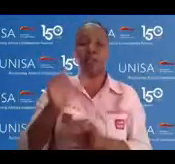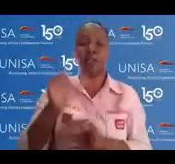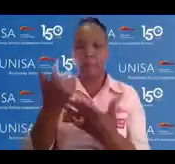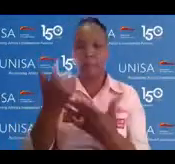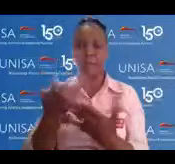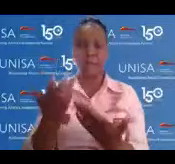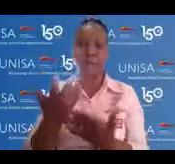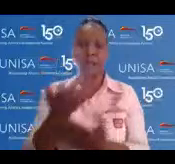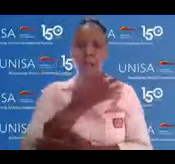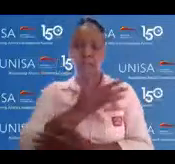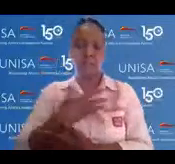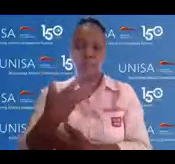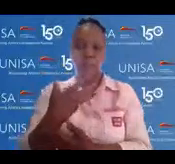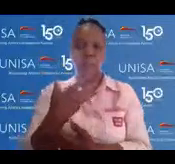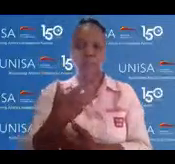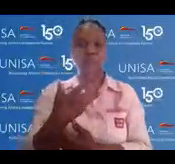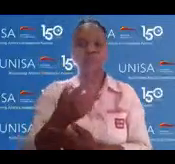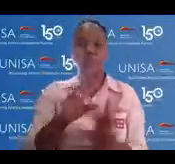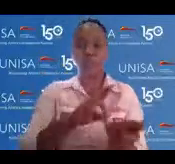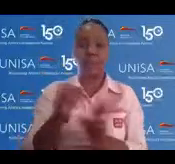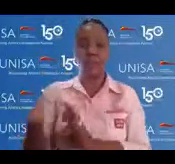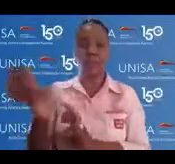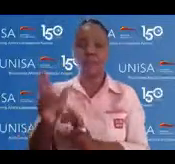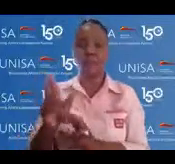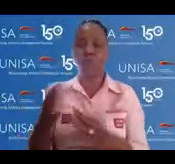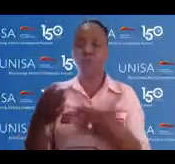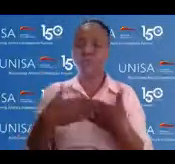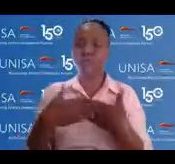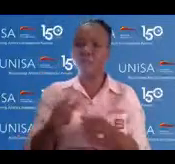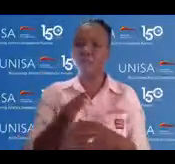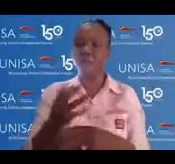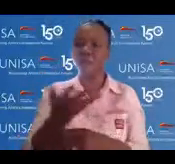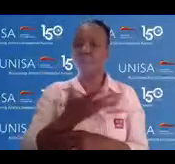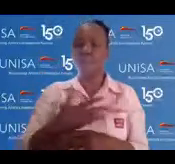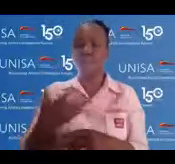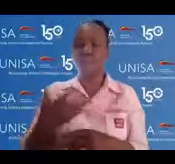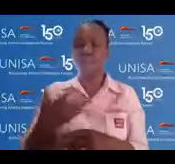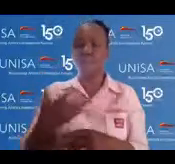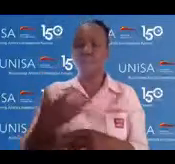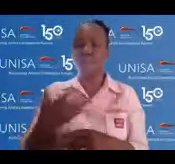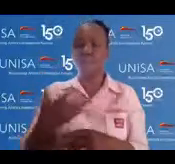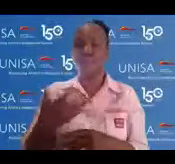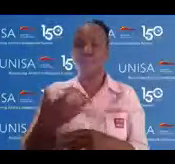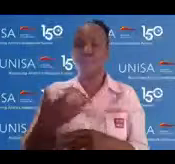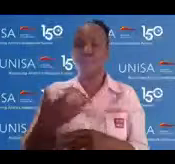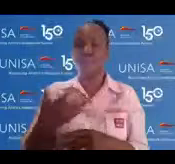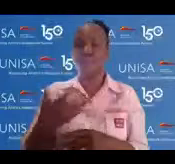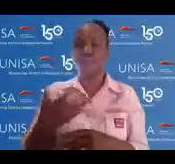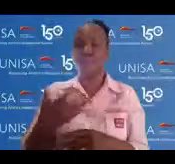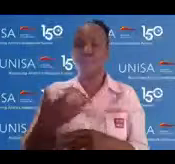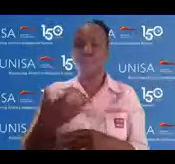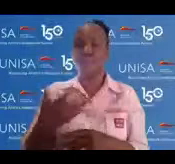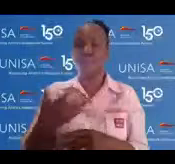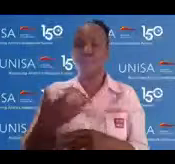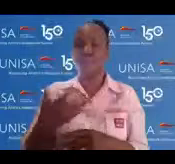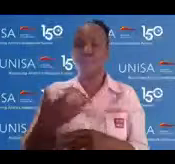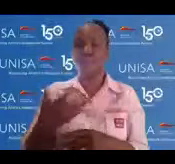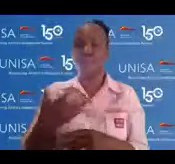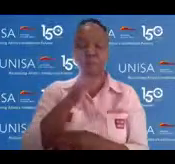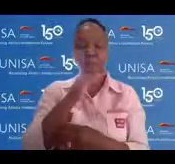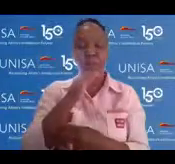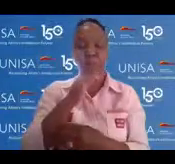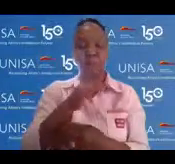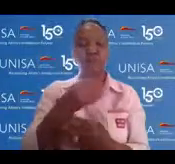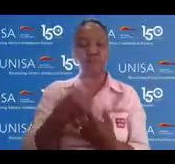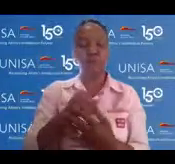ready, but do not start by past to prepare, because at past is the time where we say to you, you must be reading through your question paper in